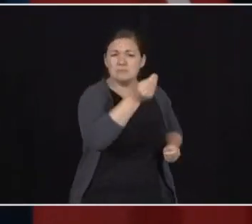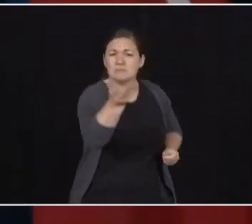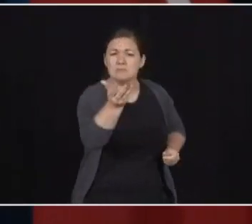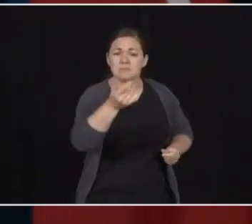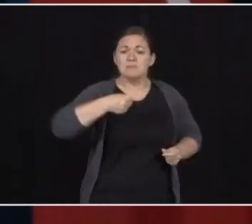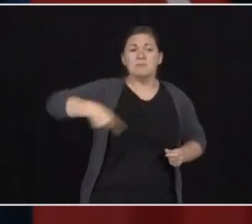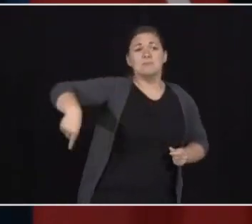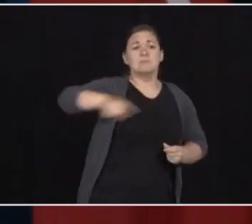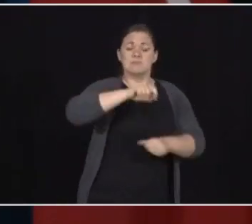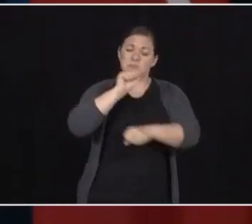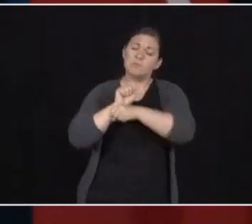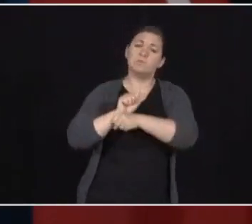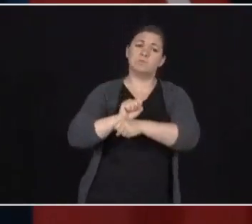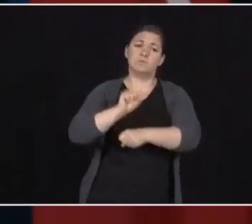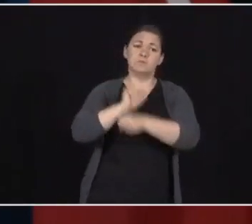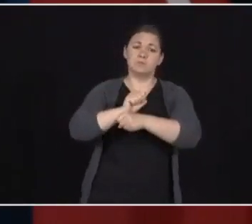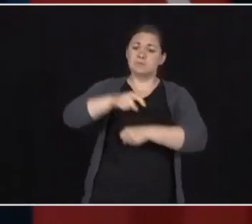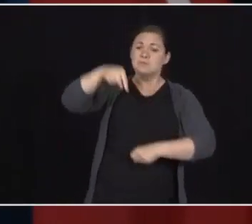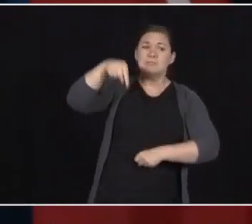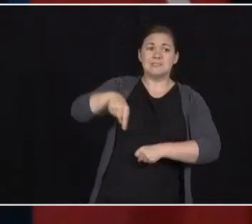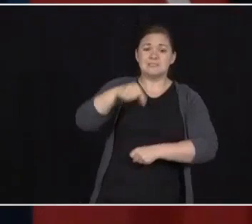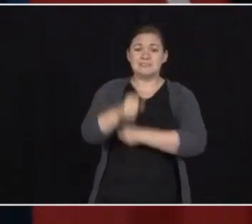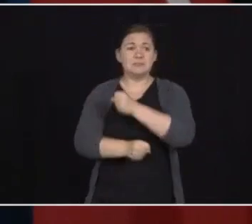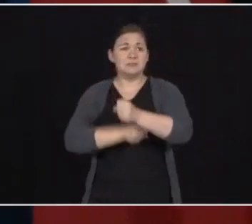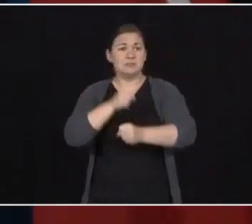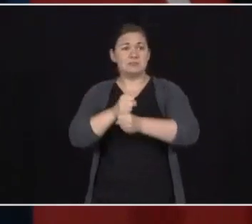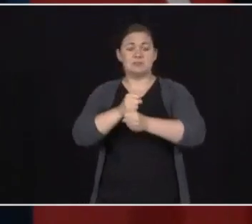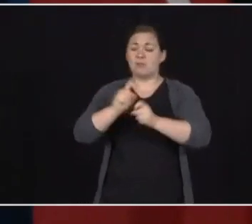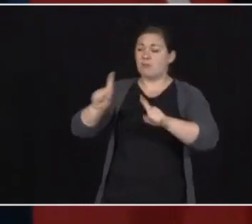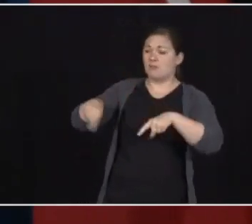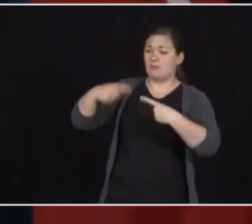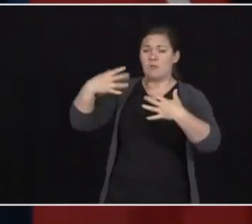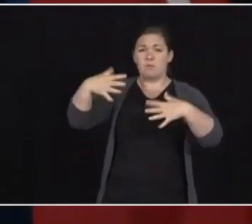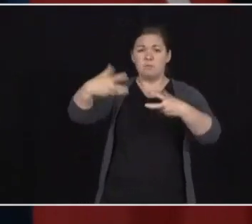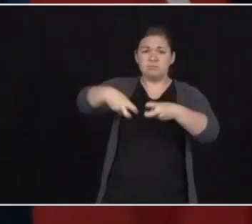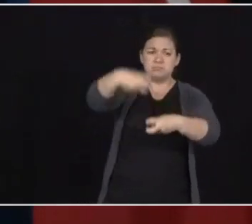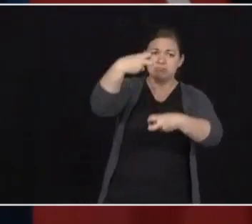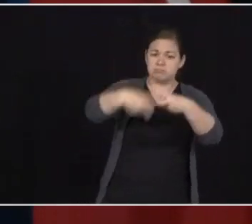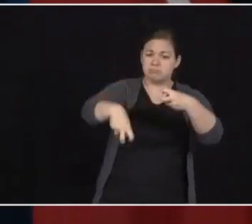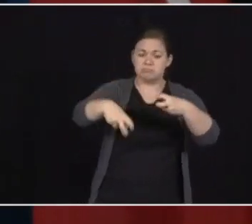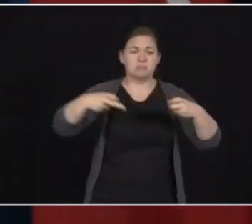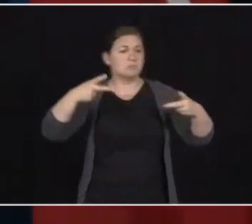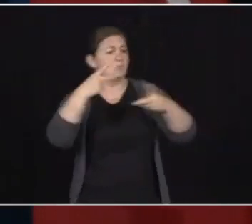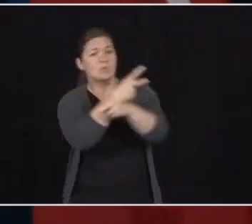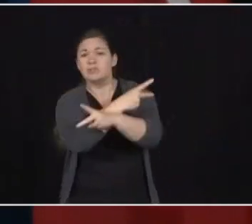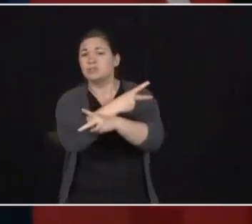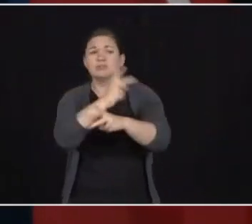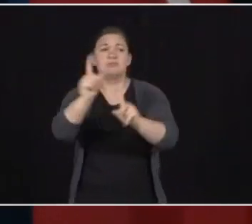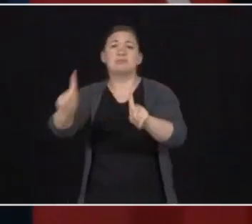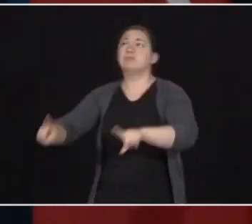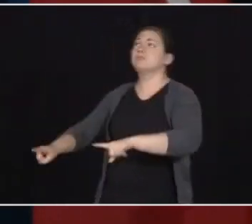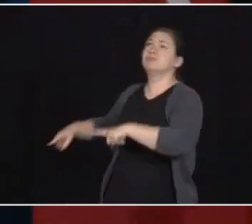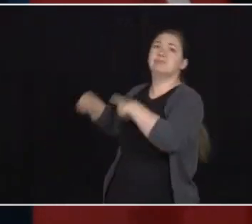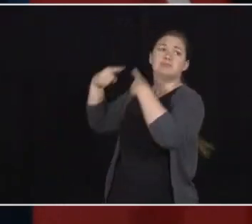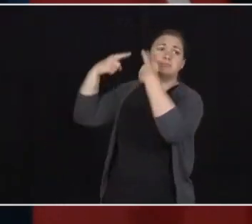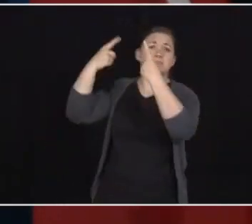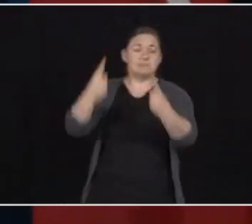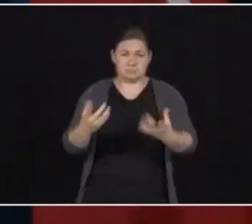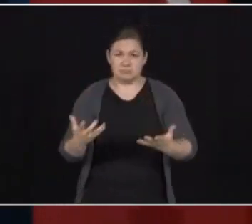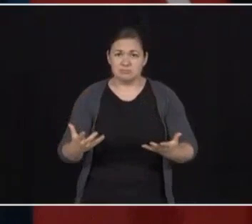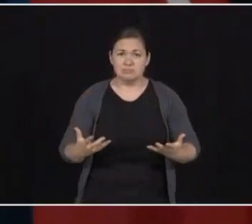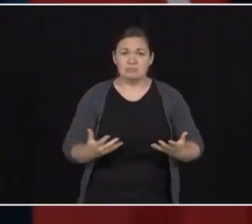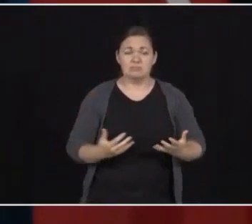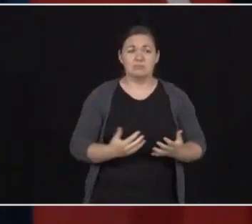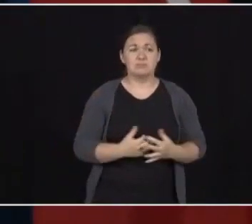that this has been a very difficult year, the hardest we've seen in our lifetime. We've seen